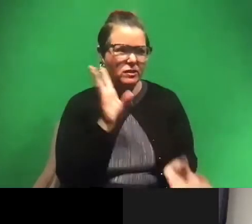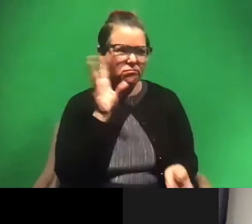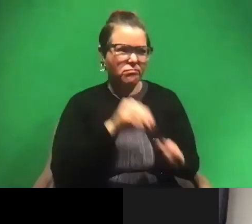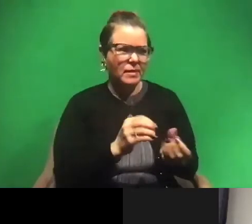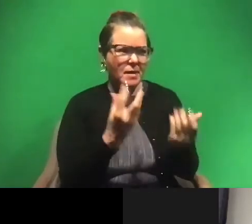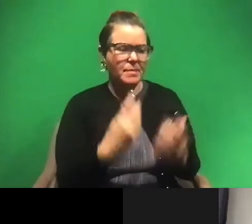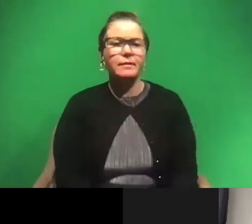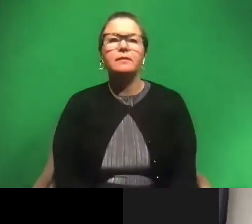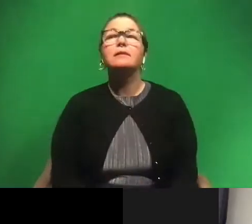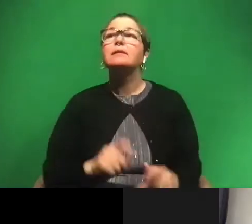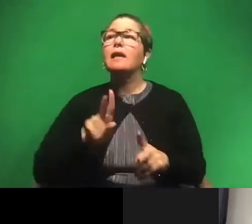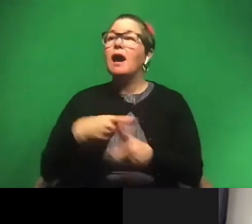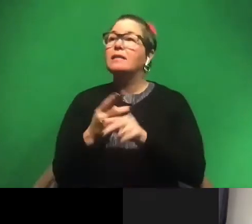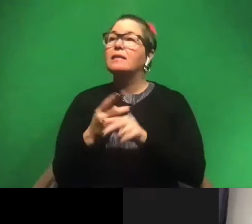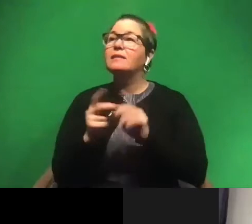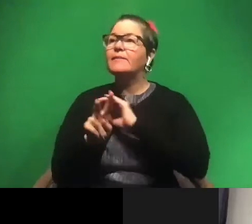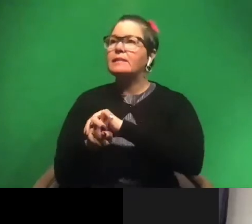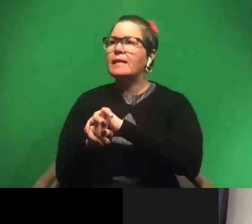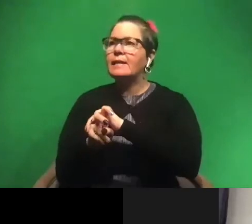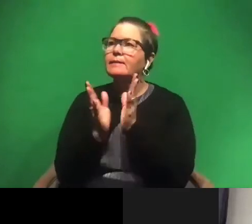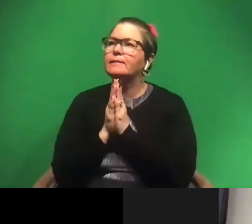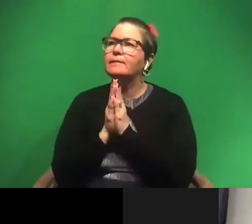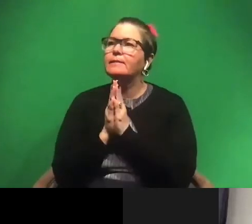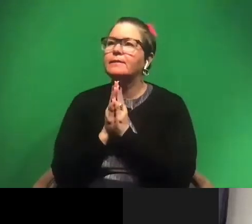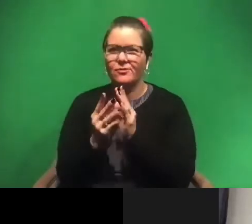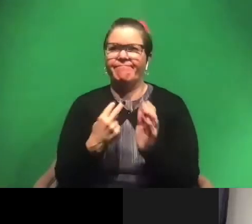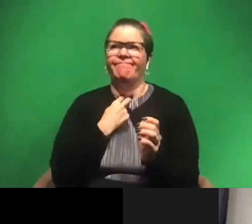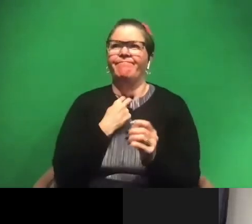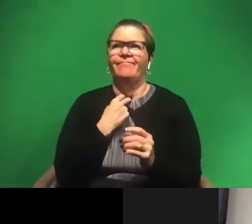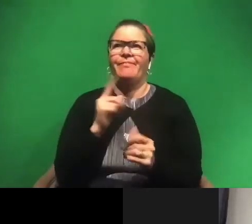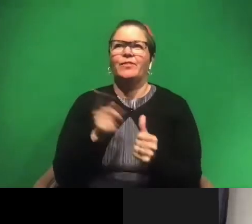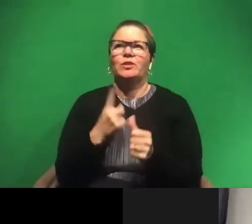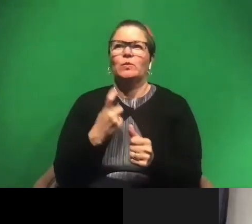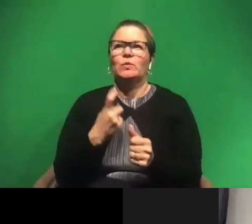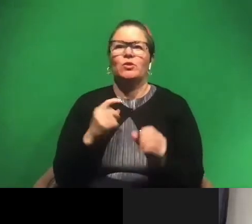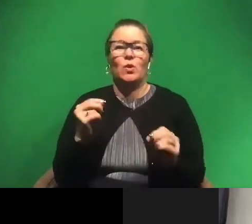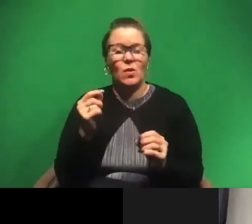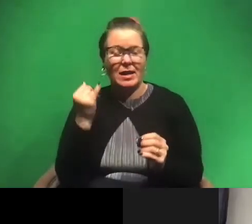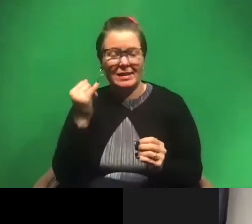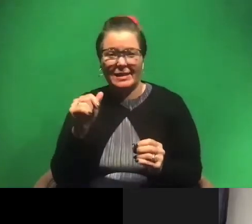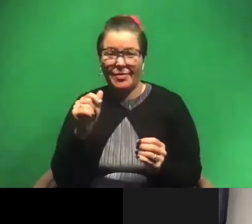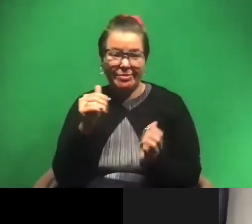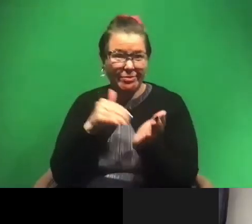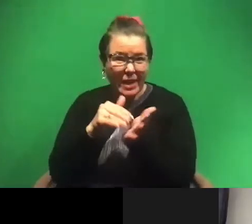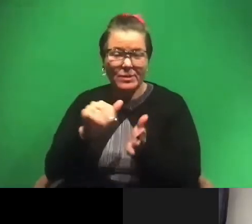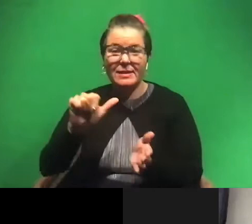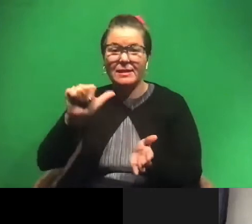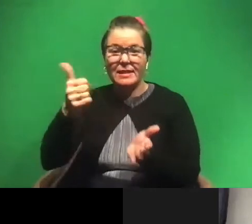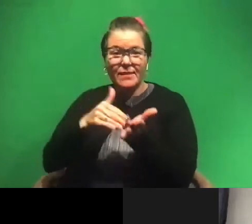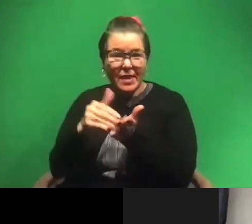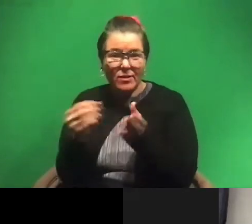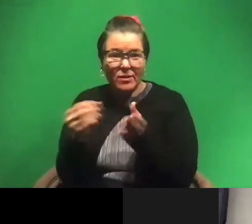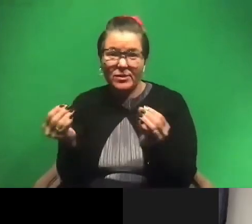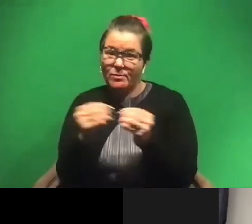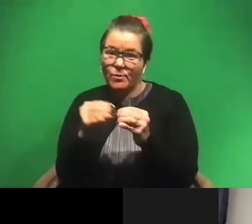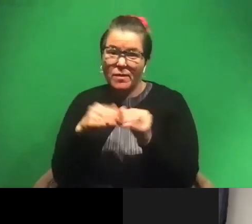Types of snails? Oh gosh, you stumped me with question one. I have no idea. Thousands, tens of thousands, probably more than that.